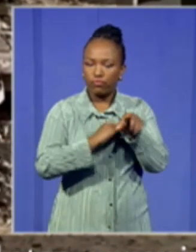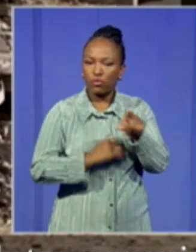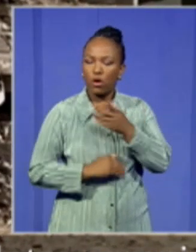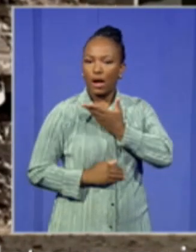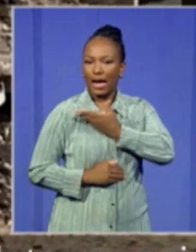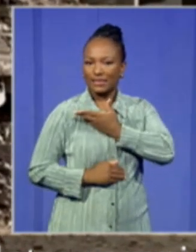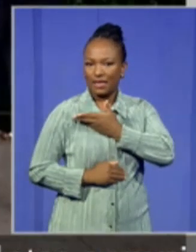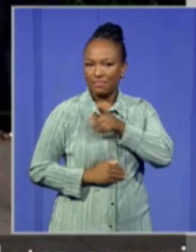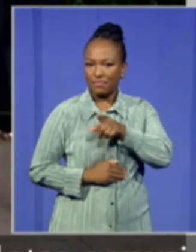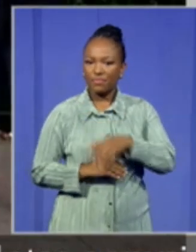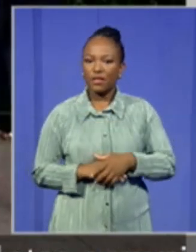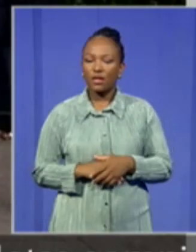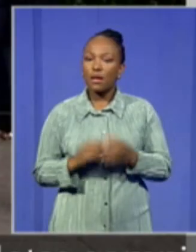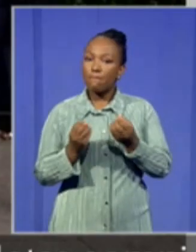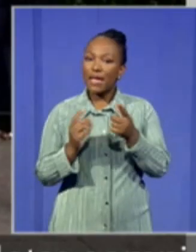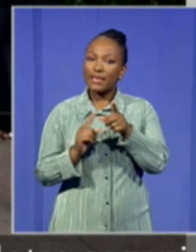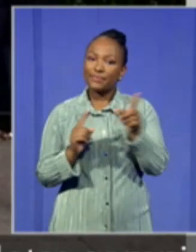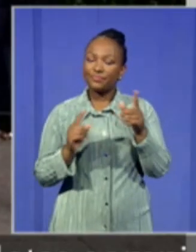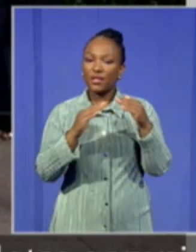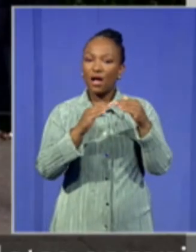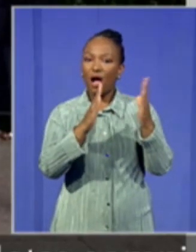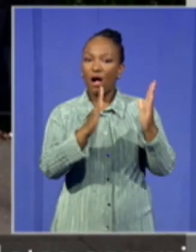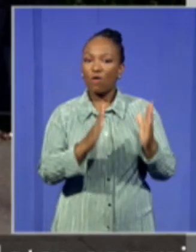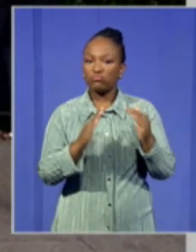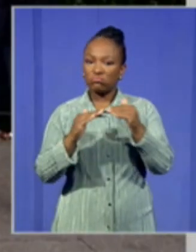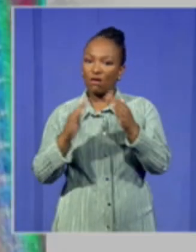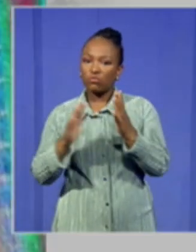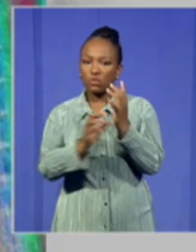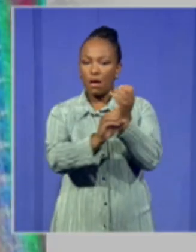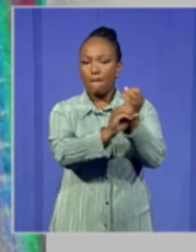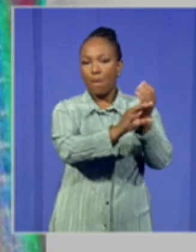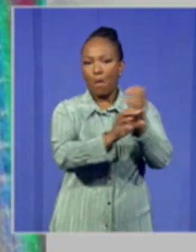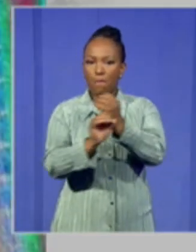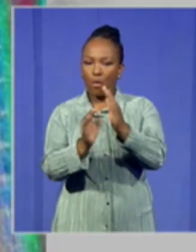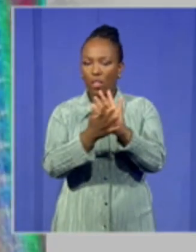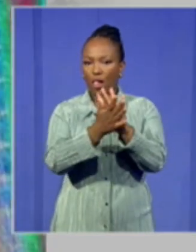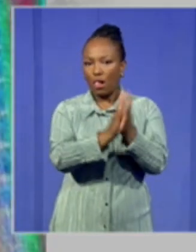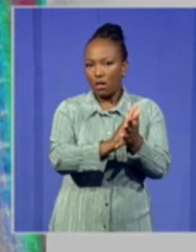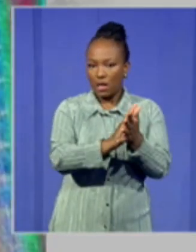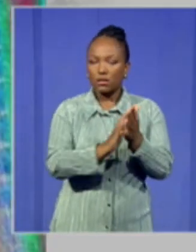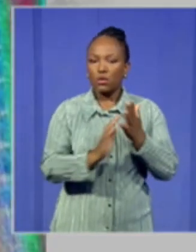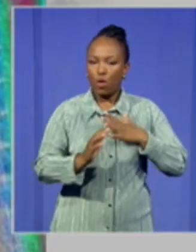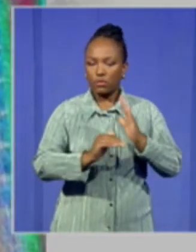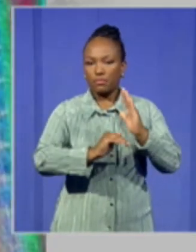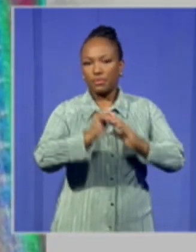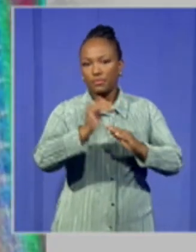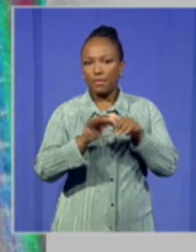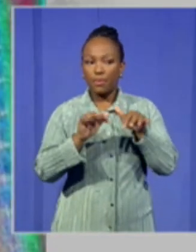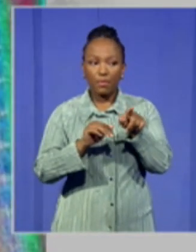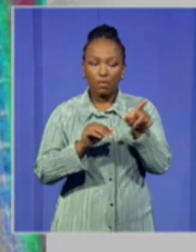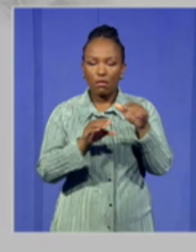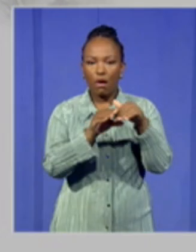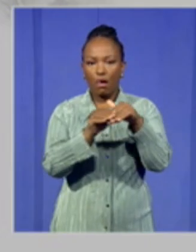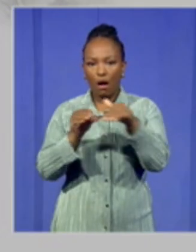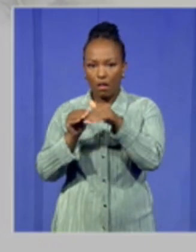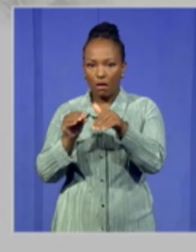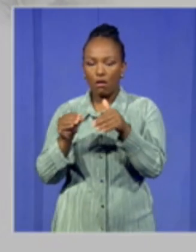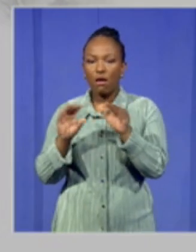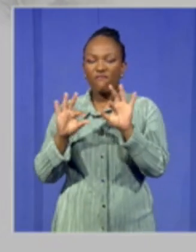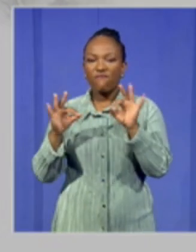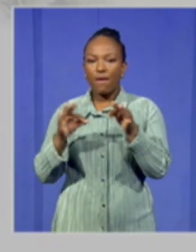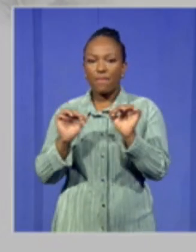le go aga sešwa matlo a bona a thubilweng ka nako ya ntwa. Bao ba golotsweng ba tla kgona go nna le ba malapa a bona morago